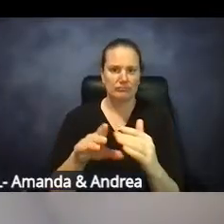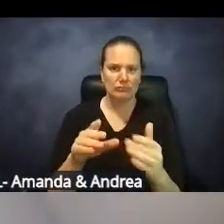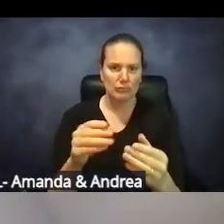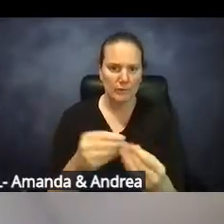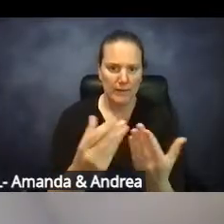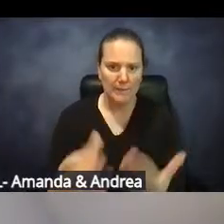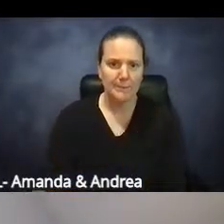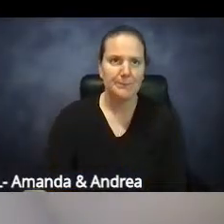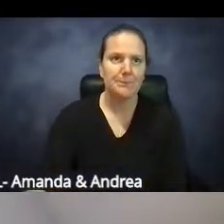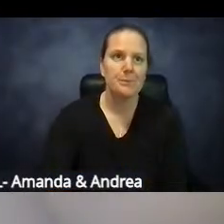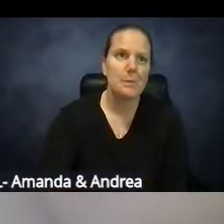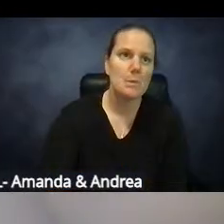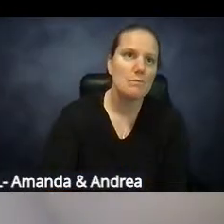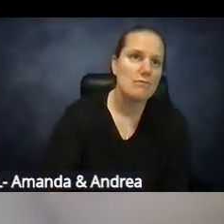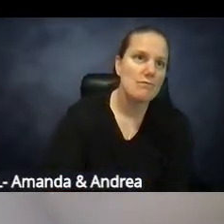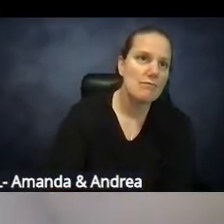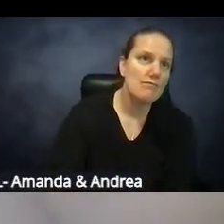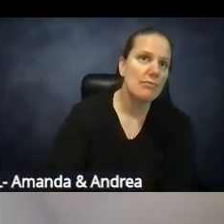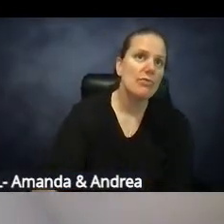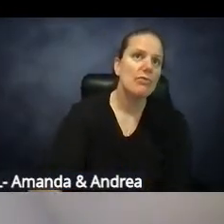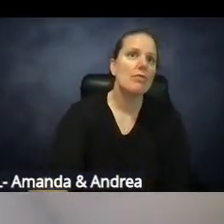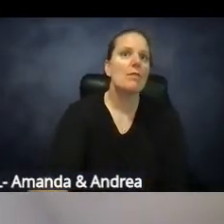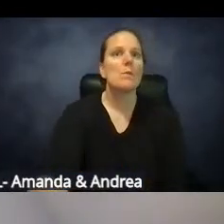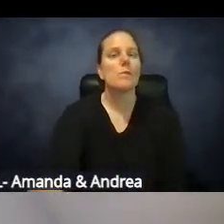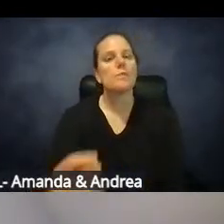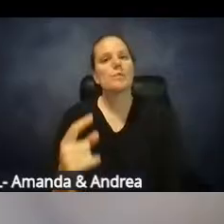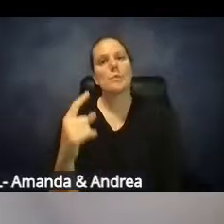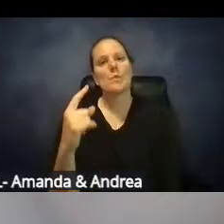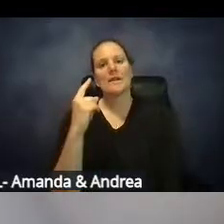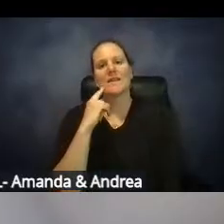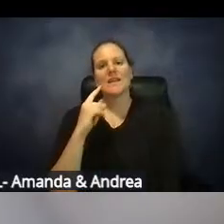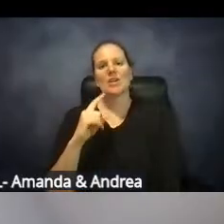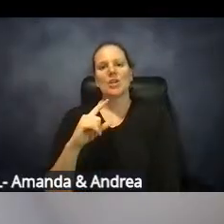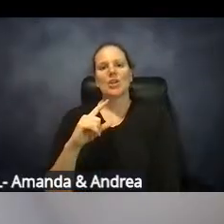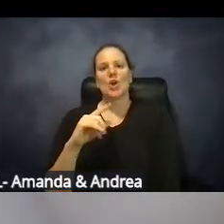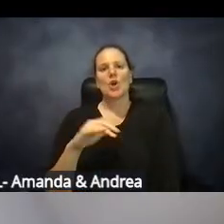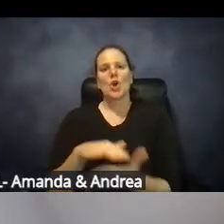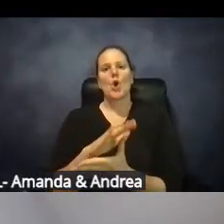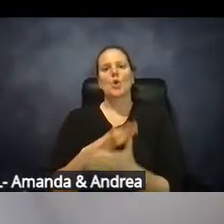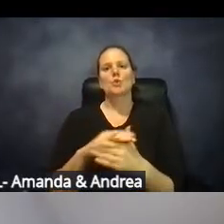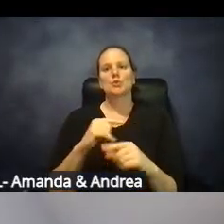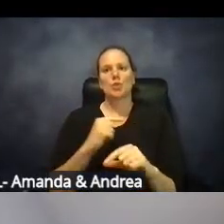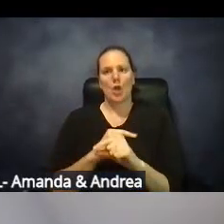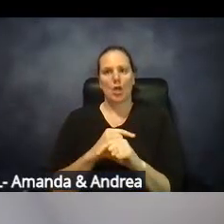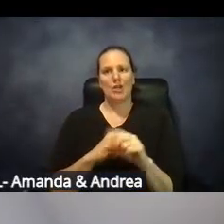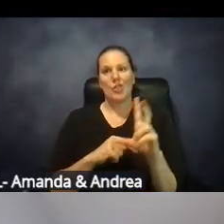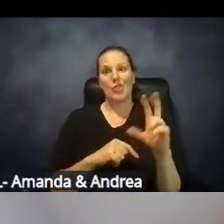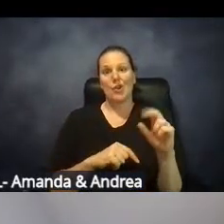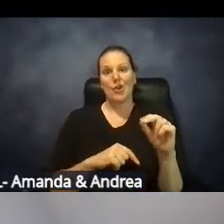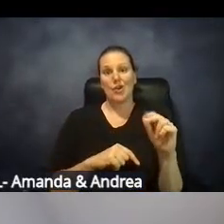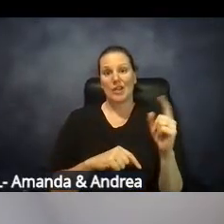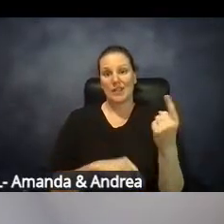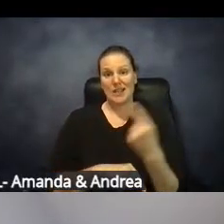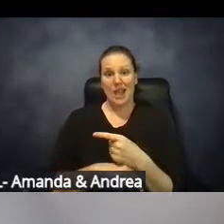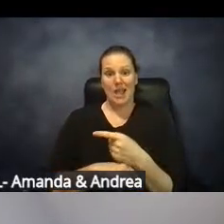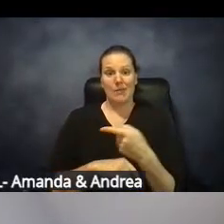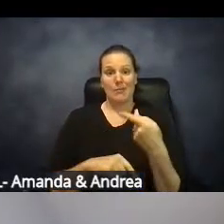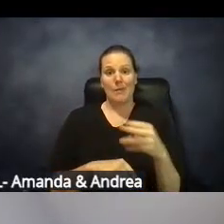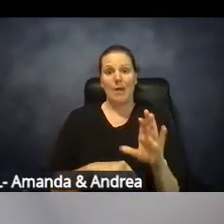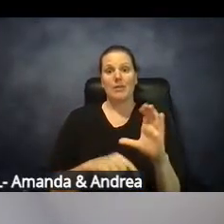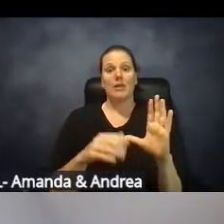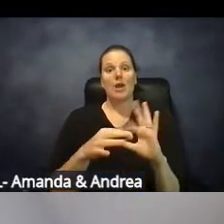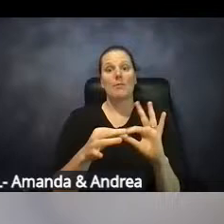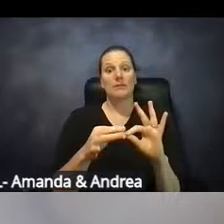the Coast Guard, they have the option of a 30-day public comment period or a 60-day public comment